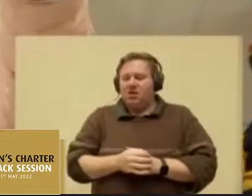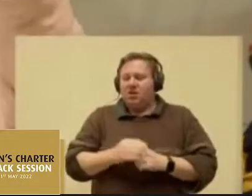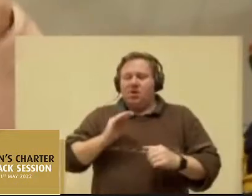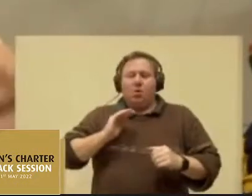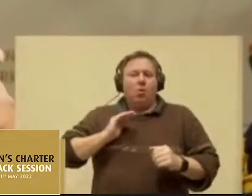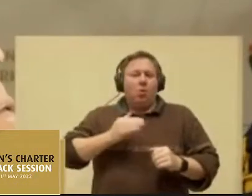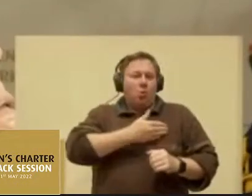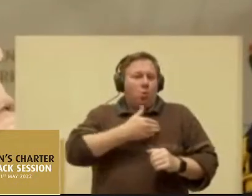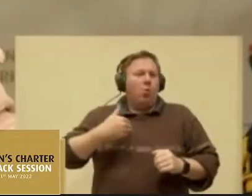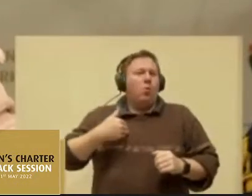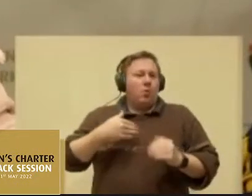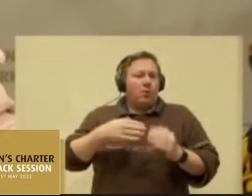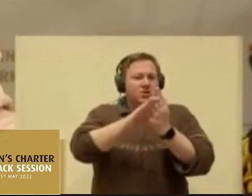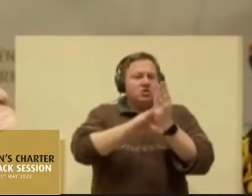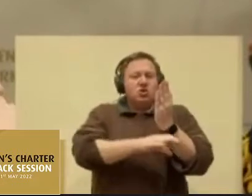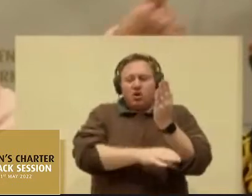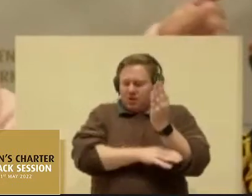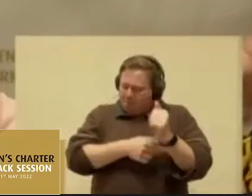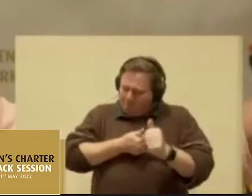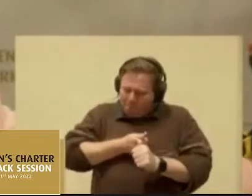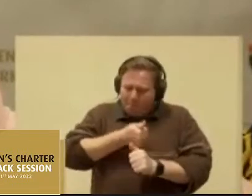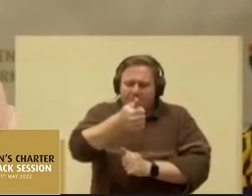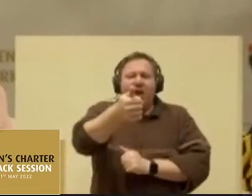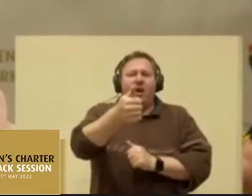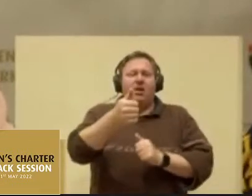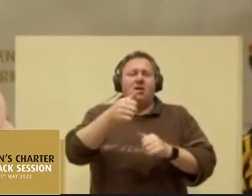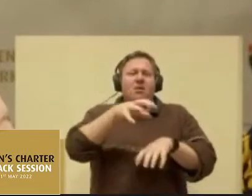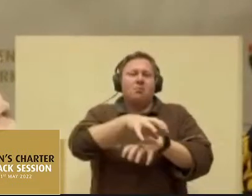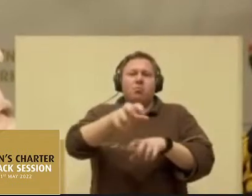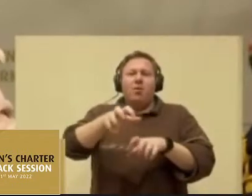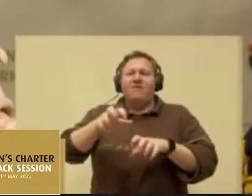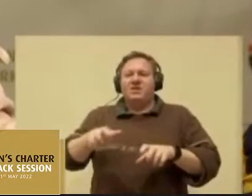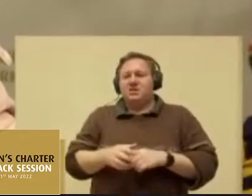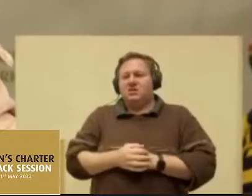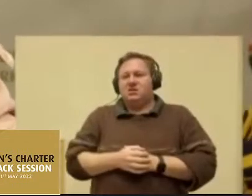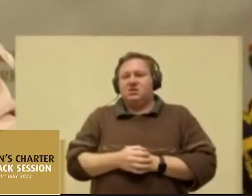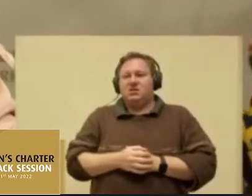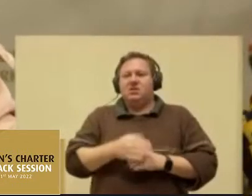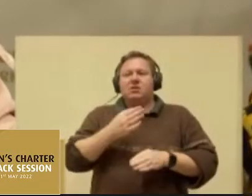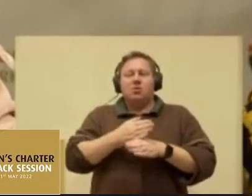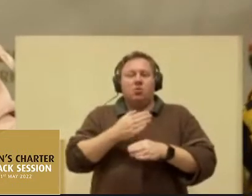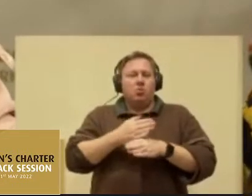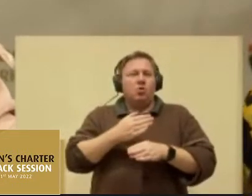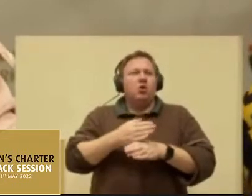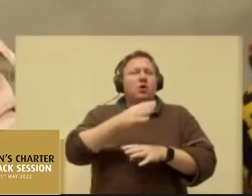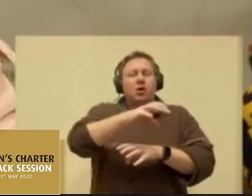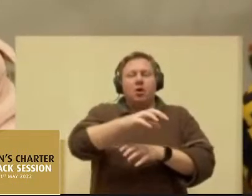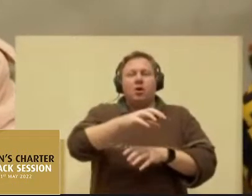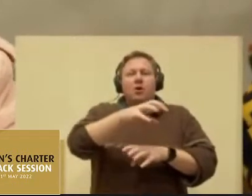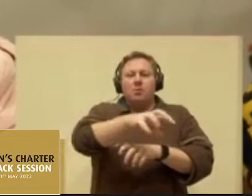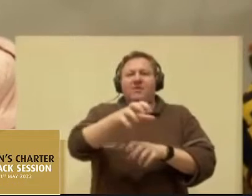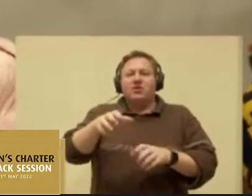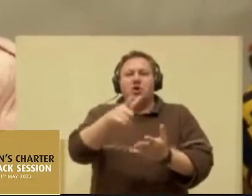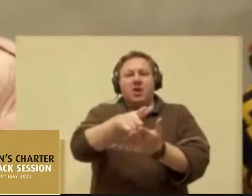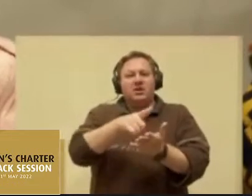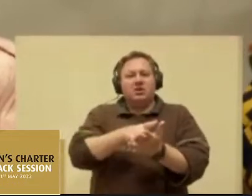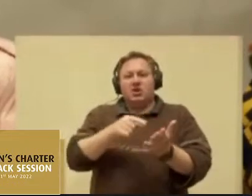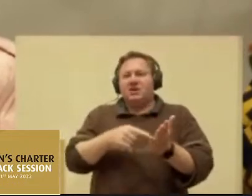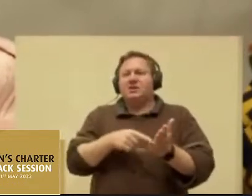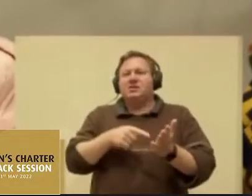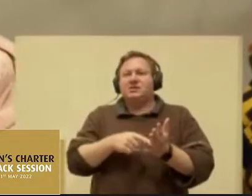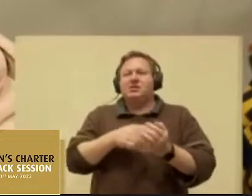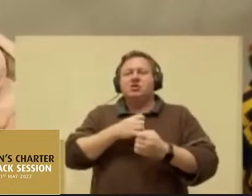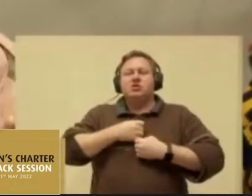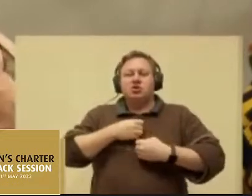continue to come back to provinces and we will also work with the provincial legislature to actually